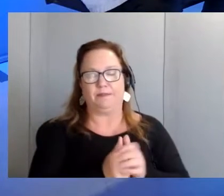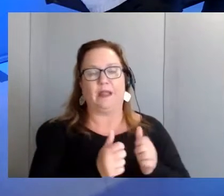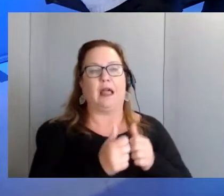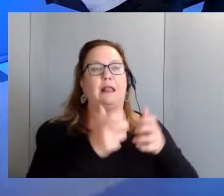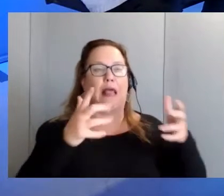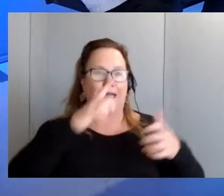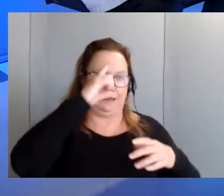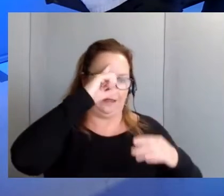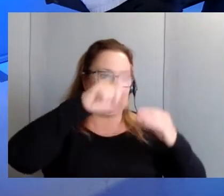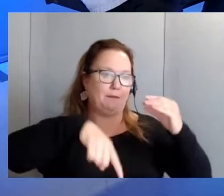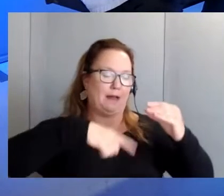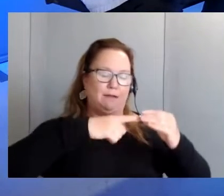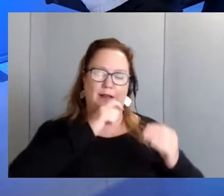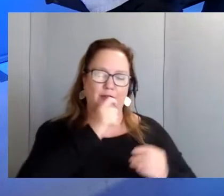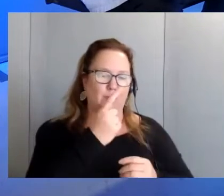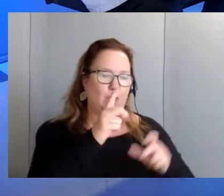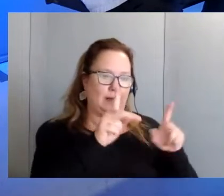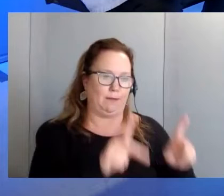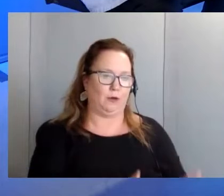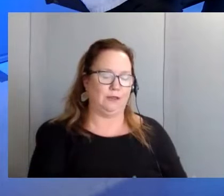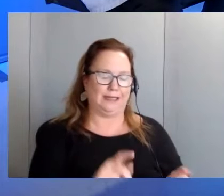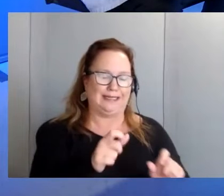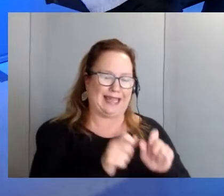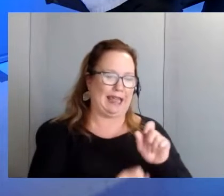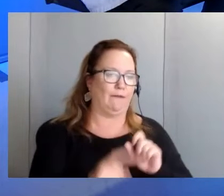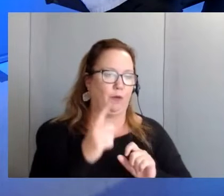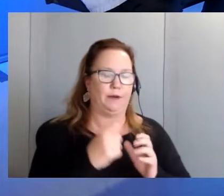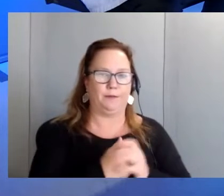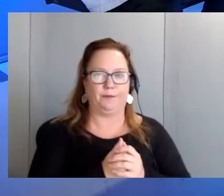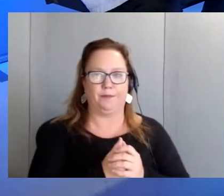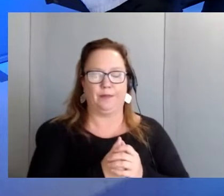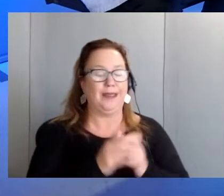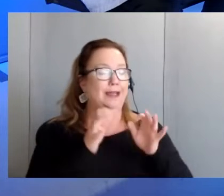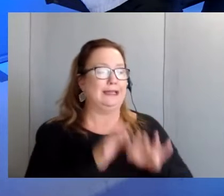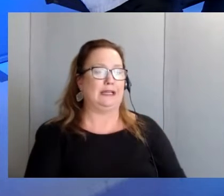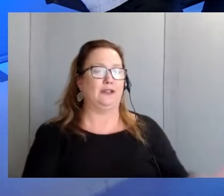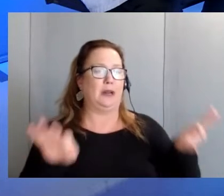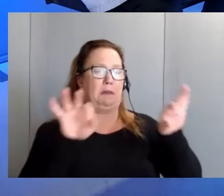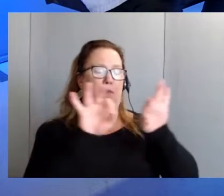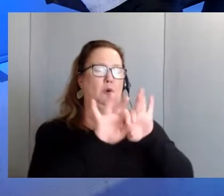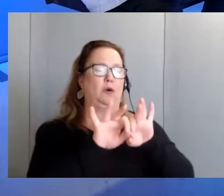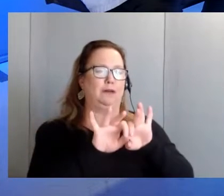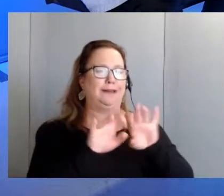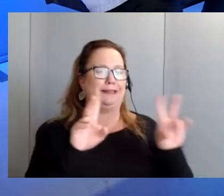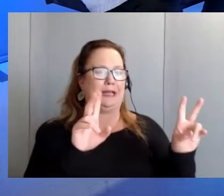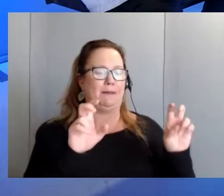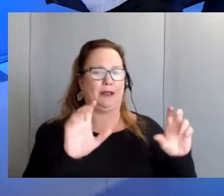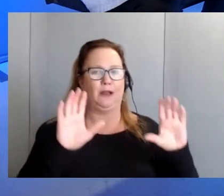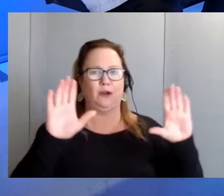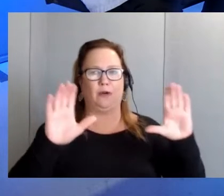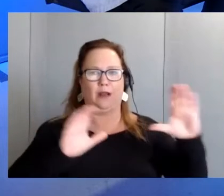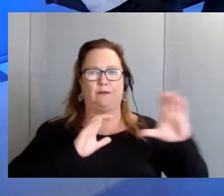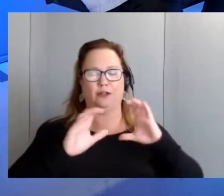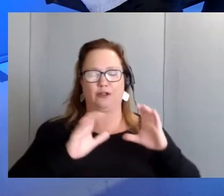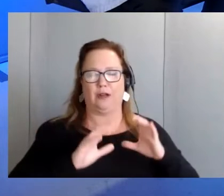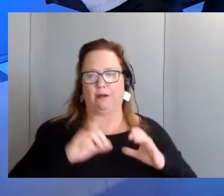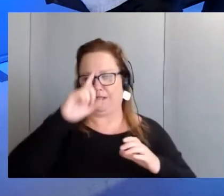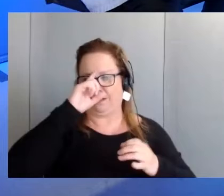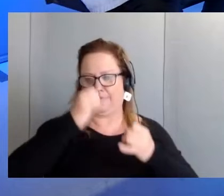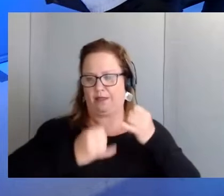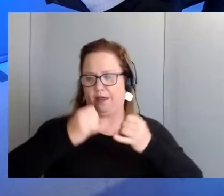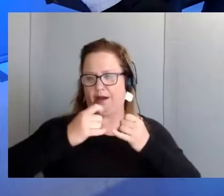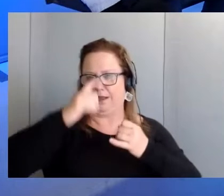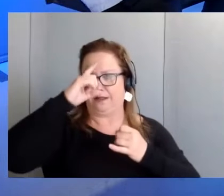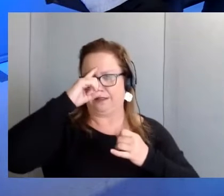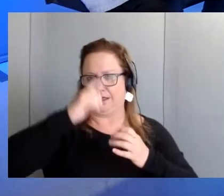consider, not just one person, it's everyone. All right, this is such an important topic and such a great conversation. I want to get to our final thoughts. I also, at some point, guys,